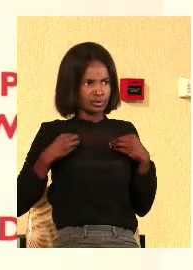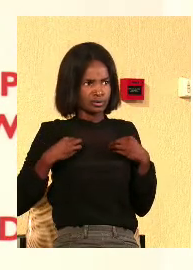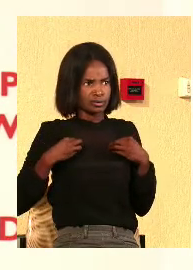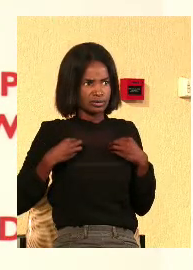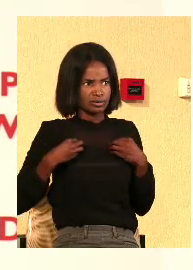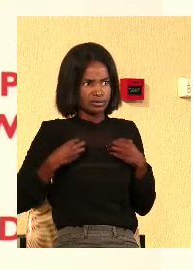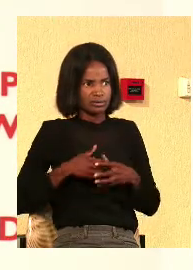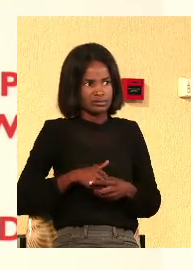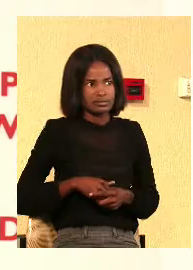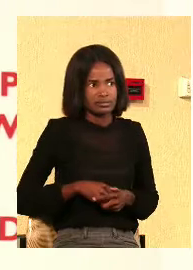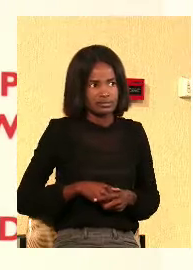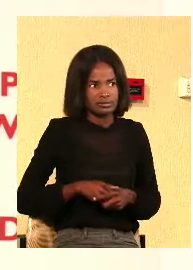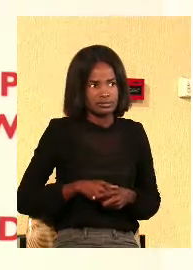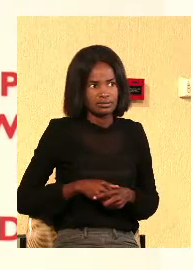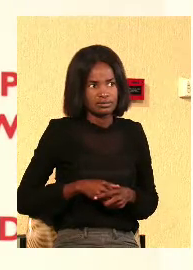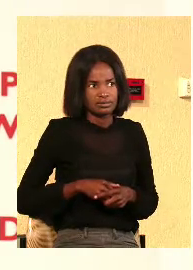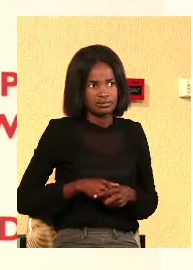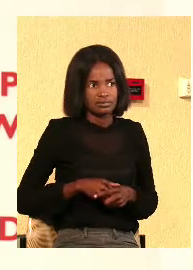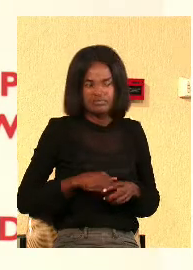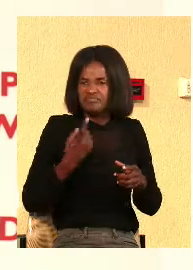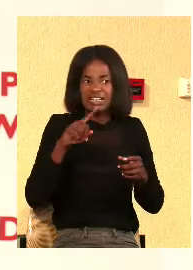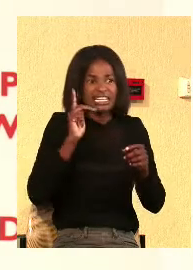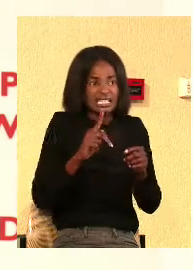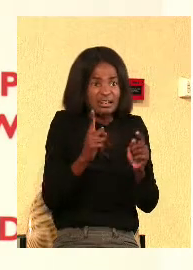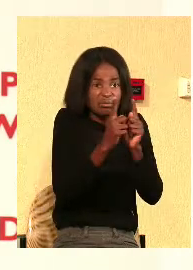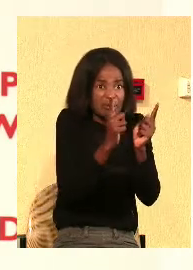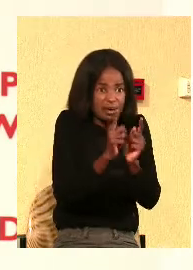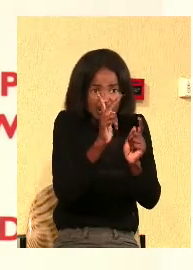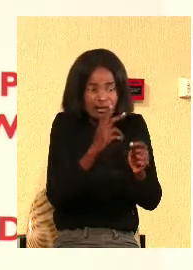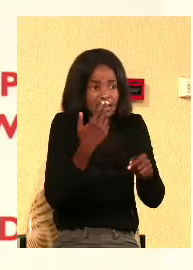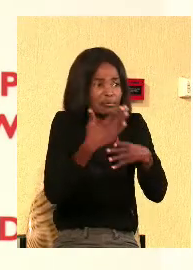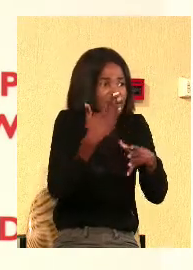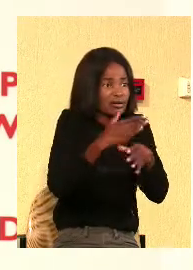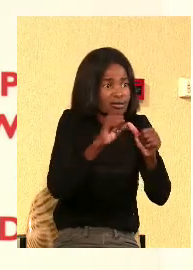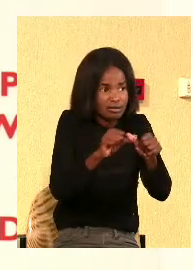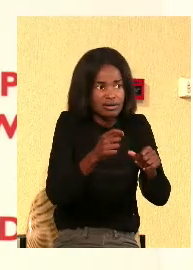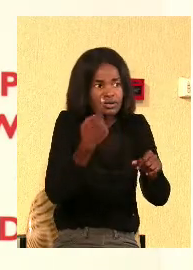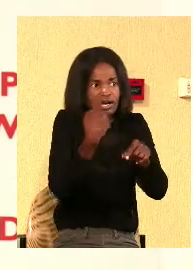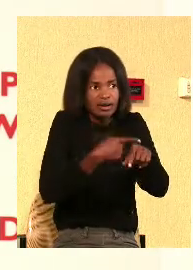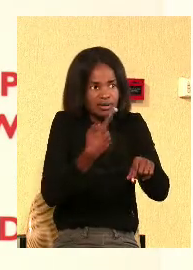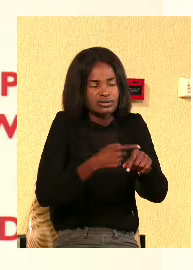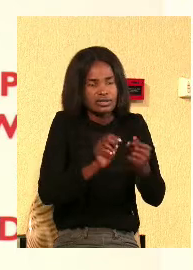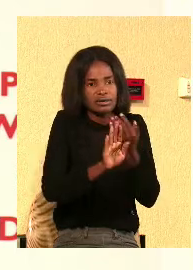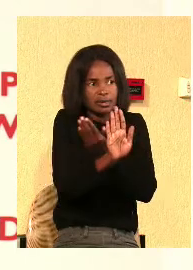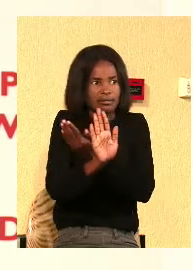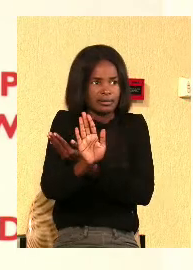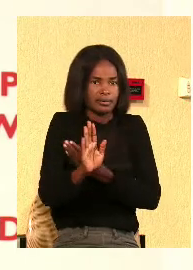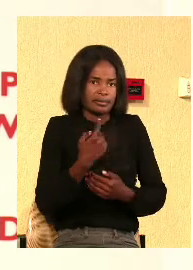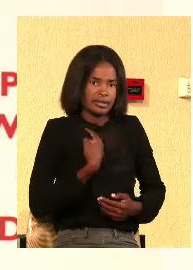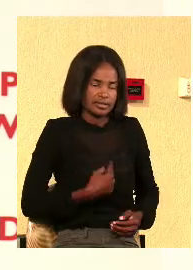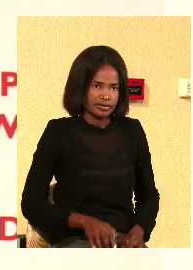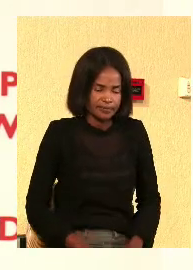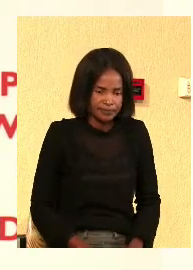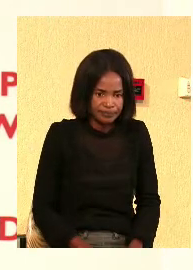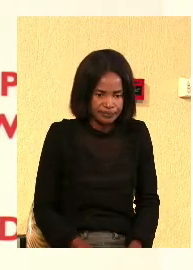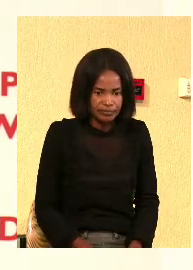absolve me from the risk. I'm with you here, I'm in the society, so I have to be careful all the time. Okay, my second question was, is